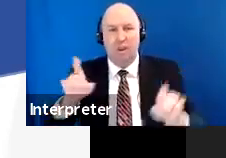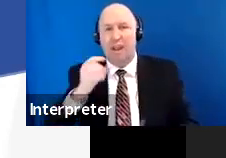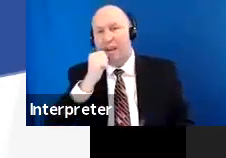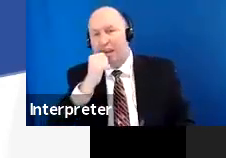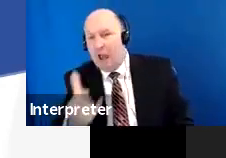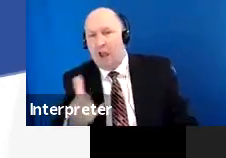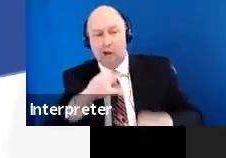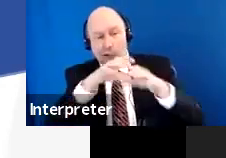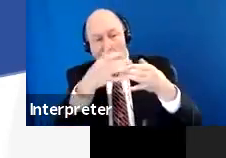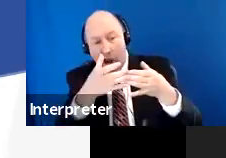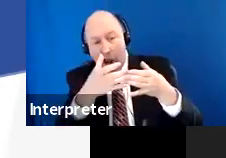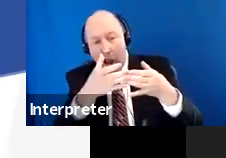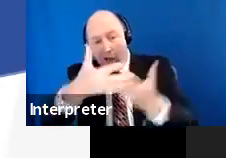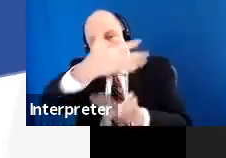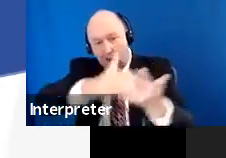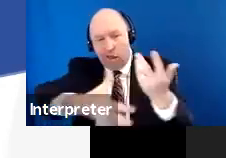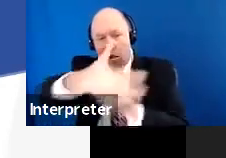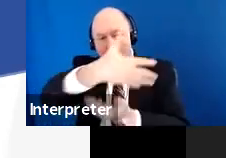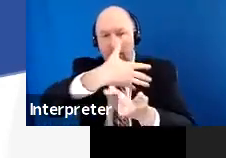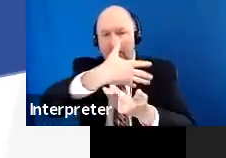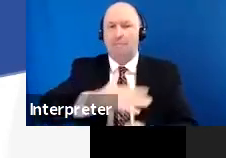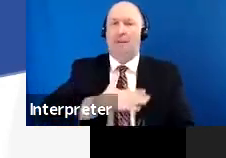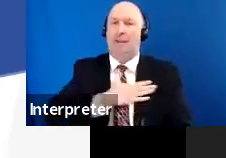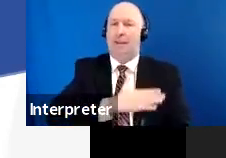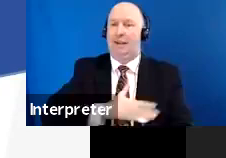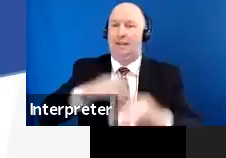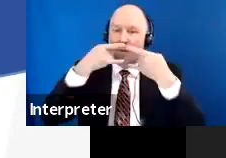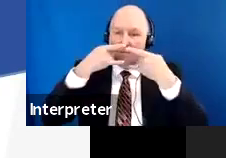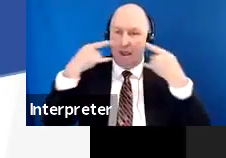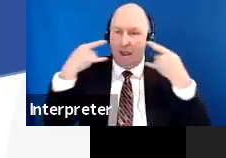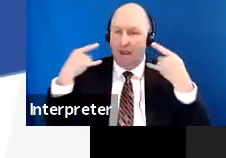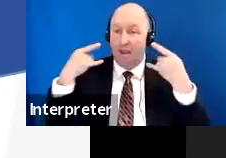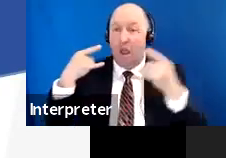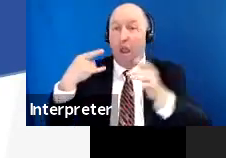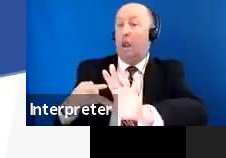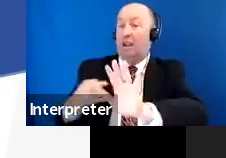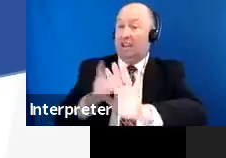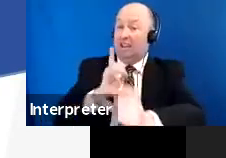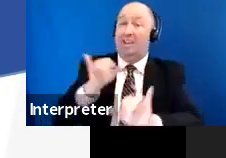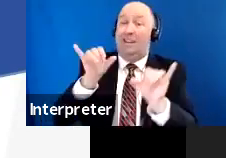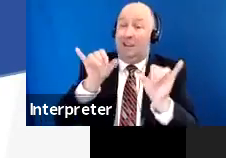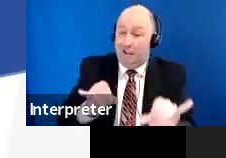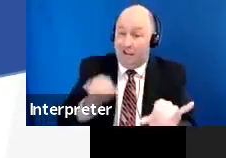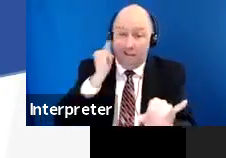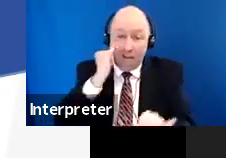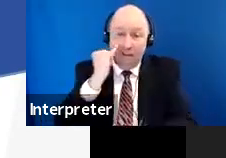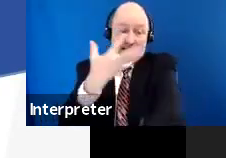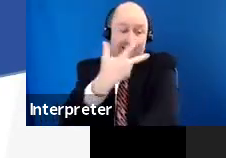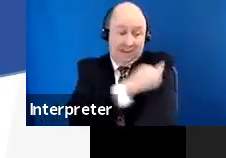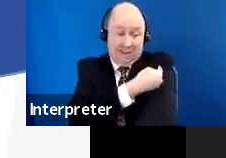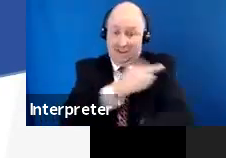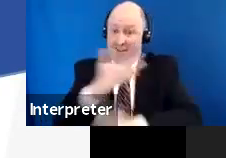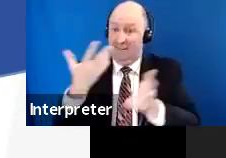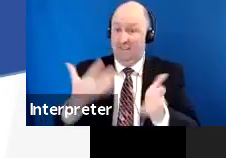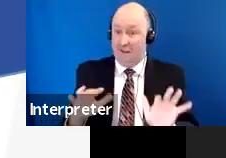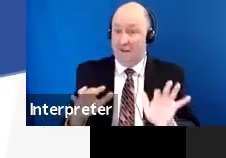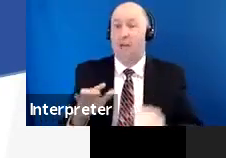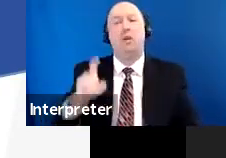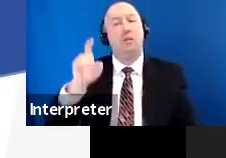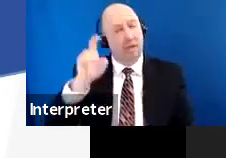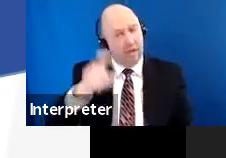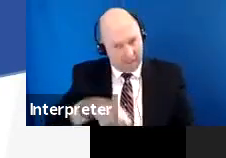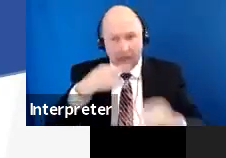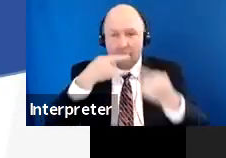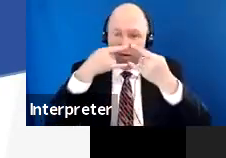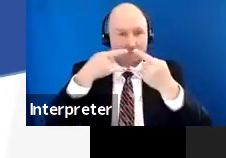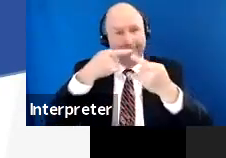crowds. Wear your mask, please wear your mask. Even if you receive the vaccine, you still need to